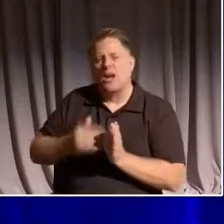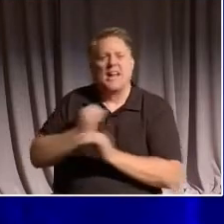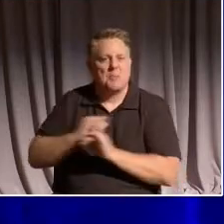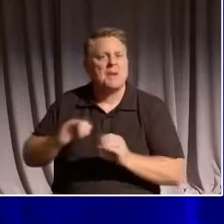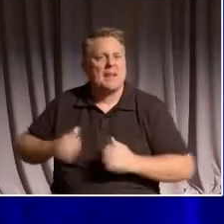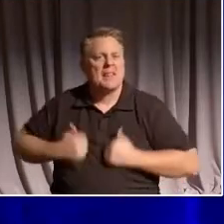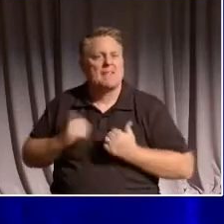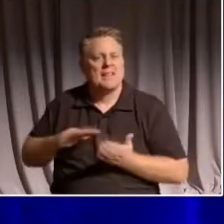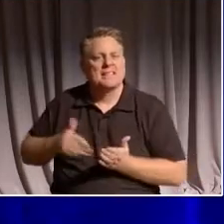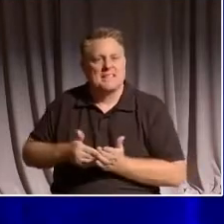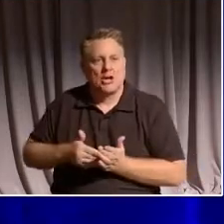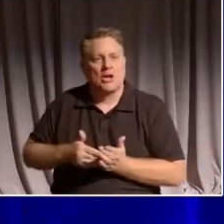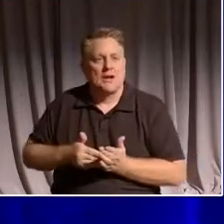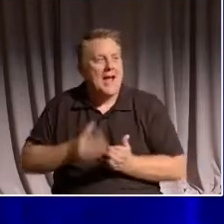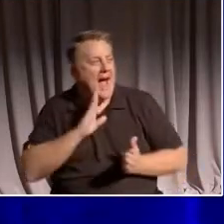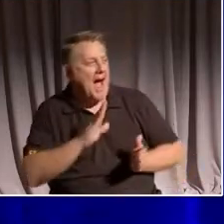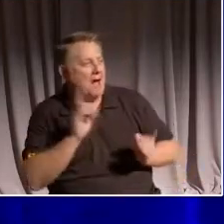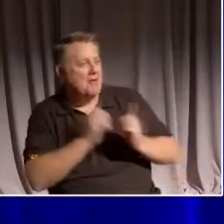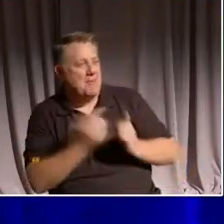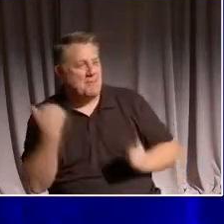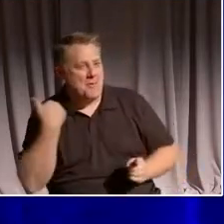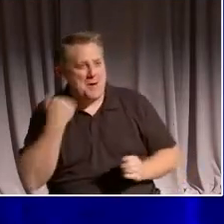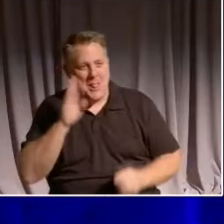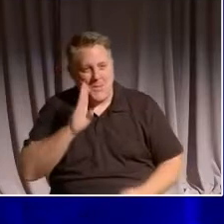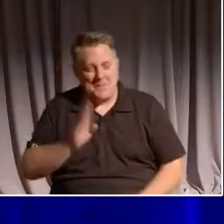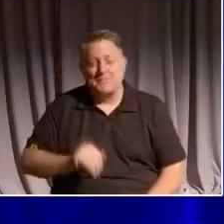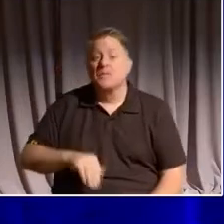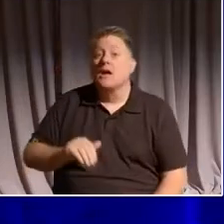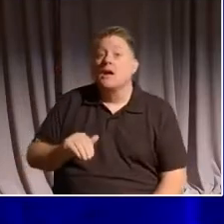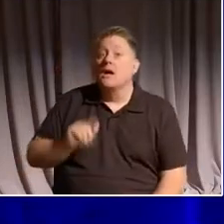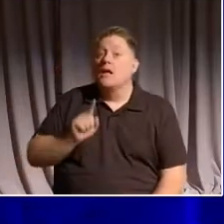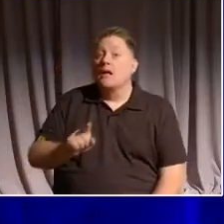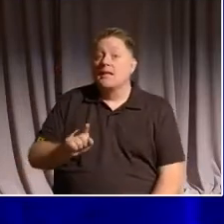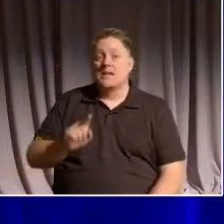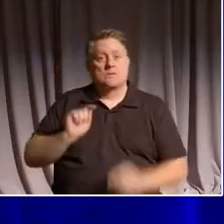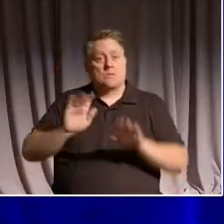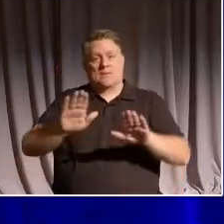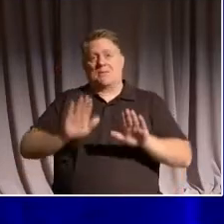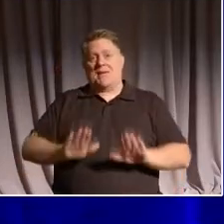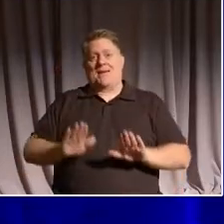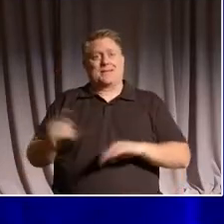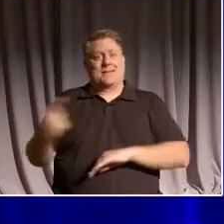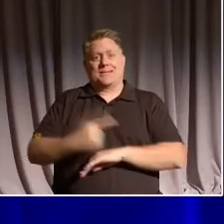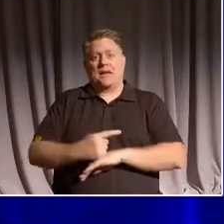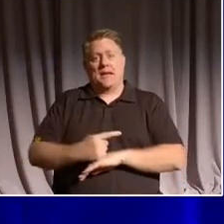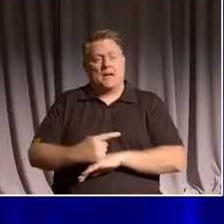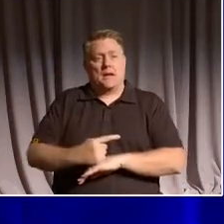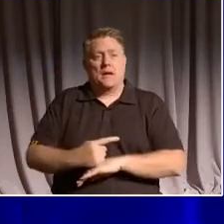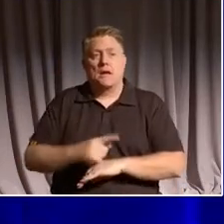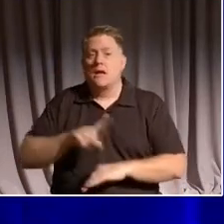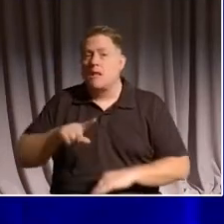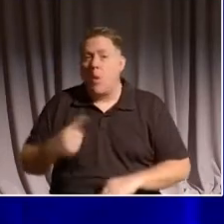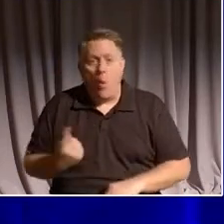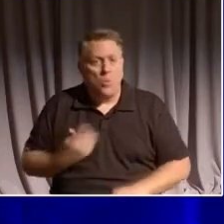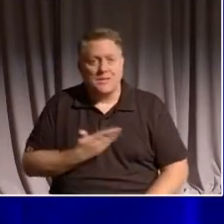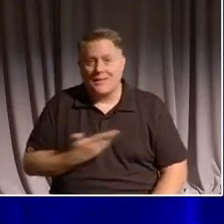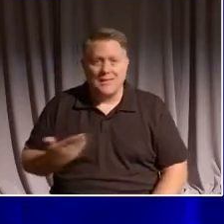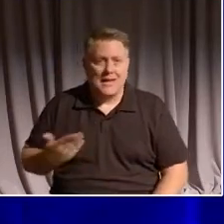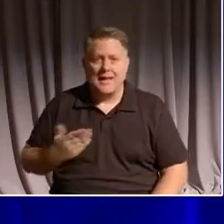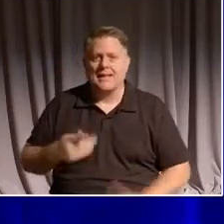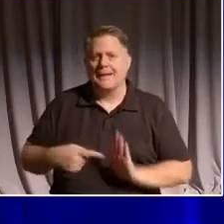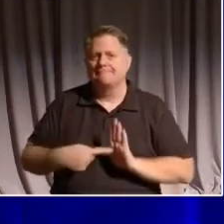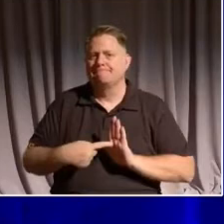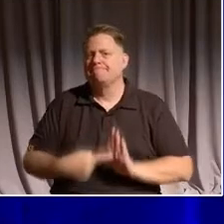living center. Hi, yeah, we've met. This was an amazing day. The only thing that